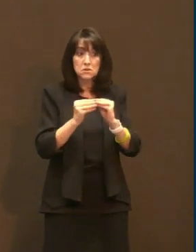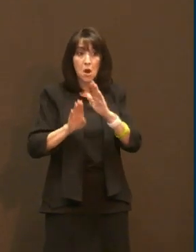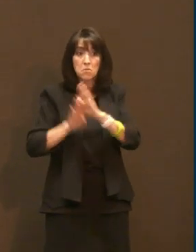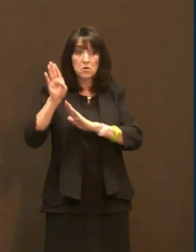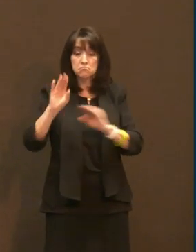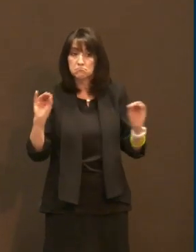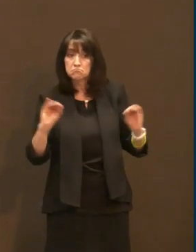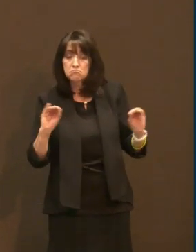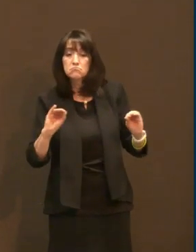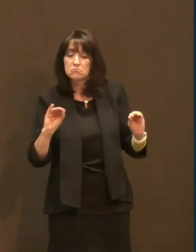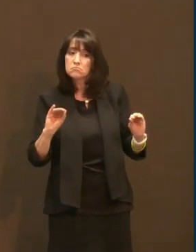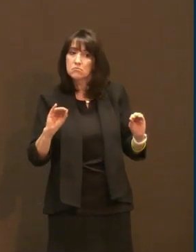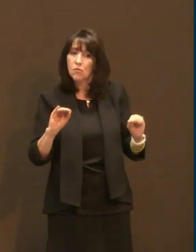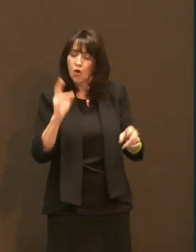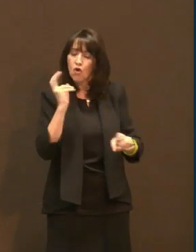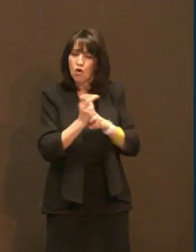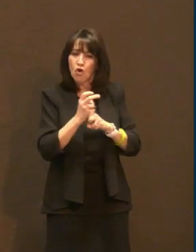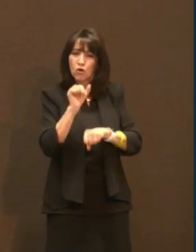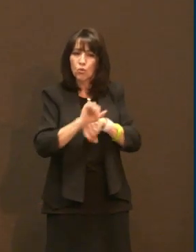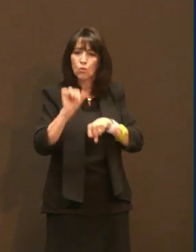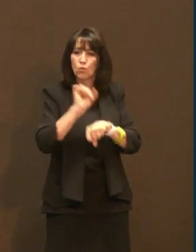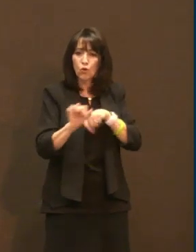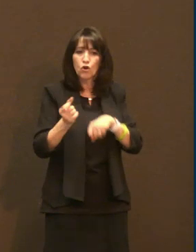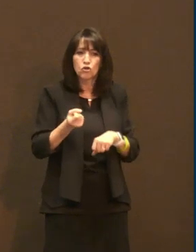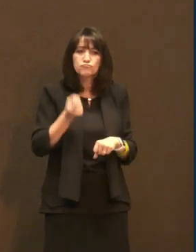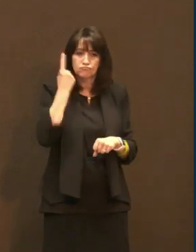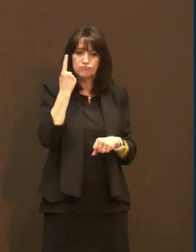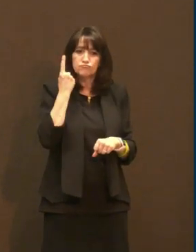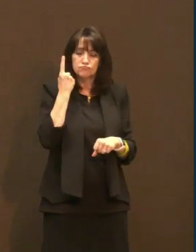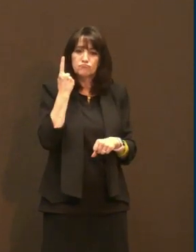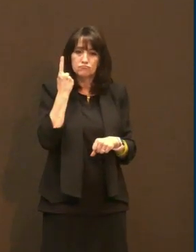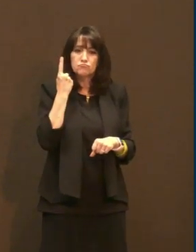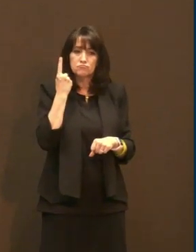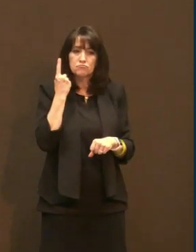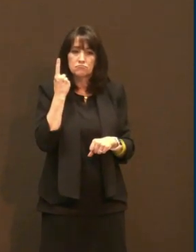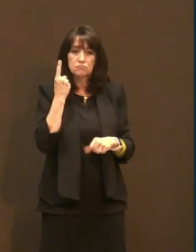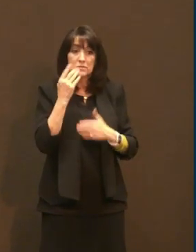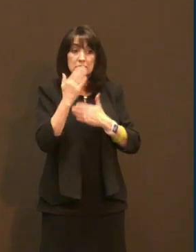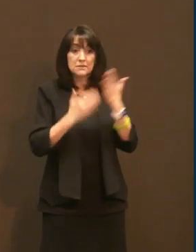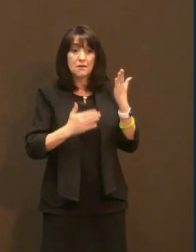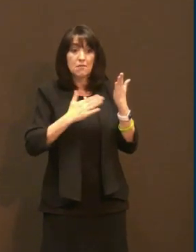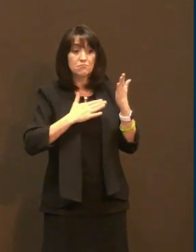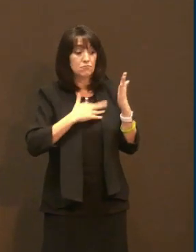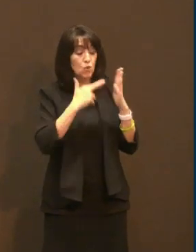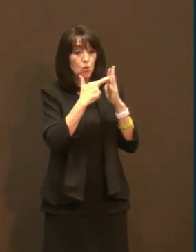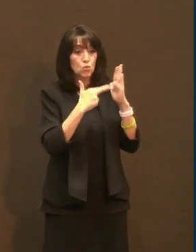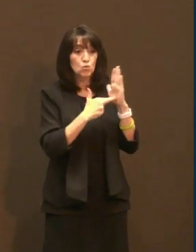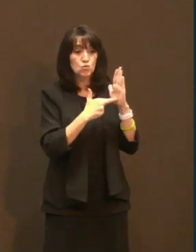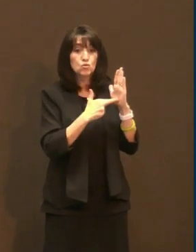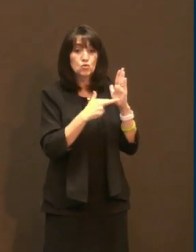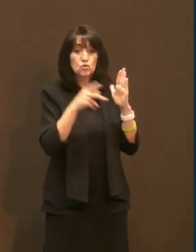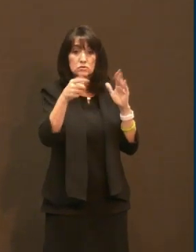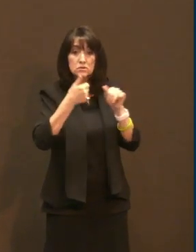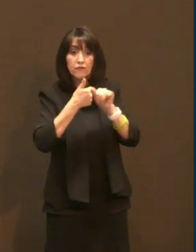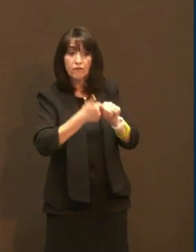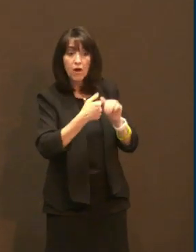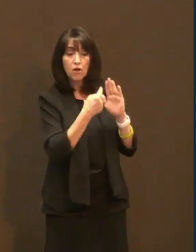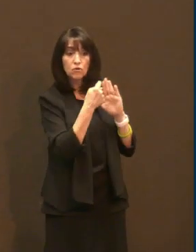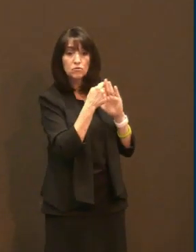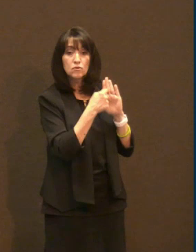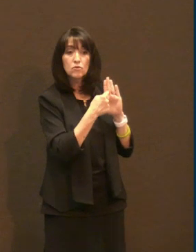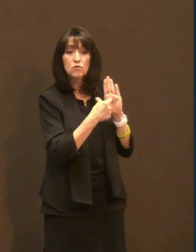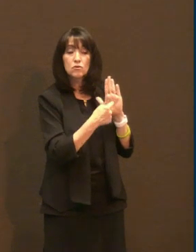hard work to do. Some of the criteria that are necessary to